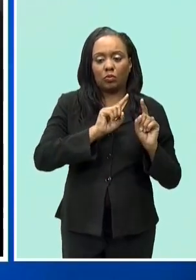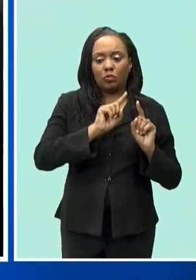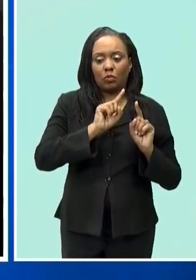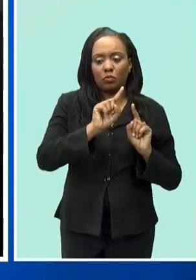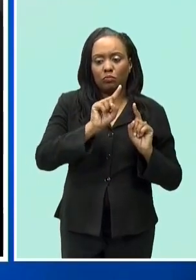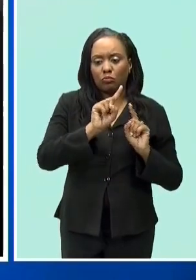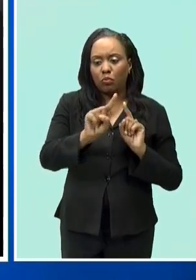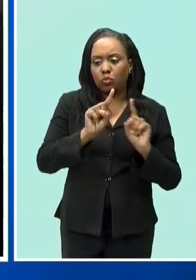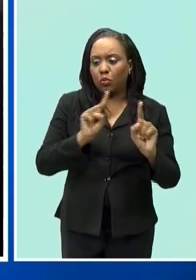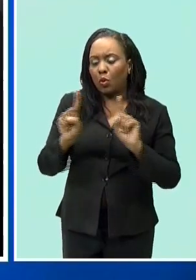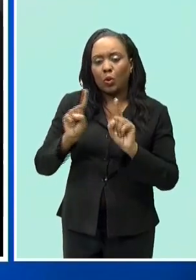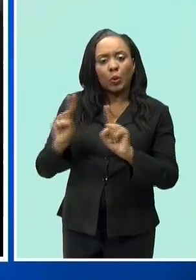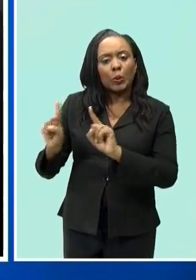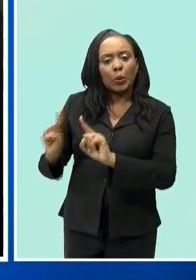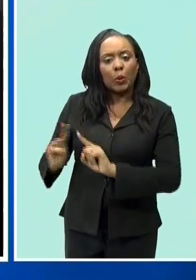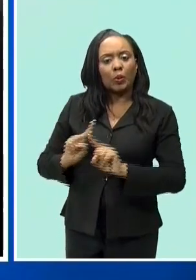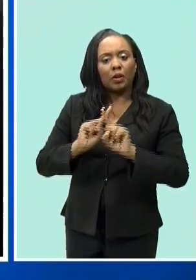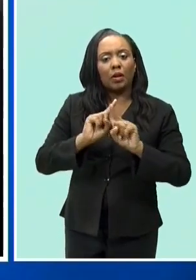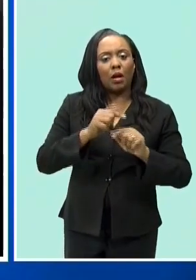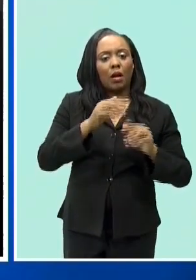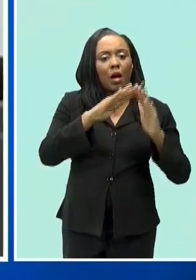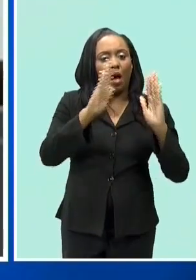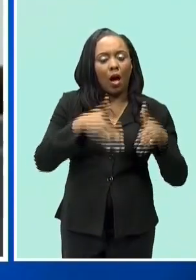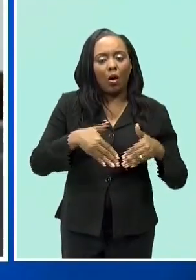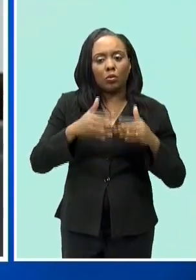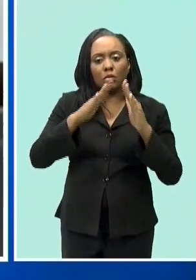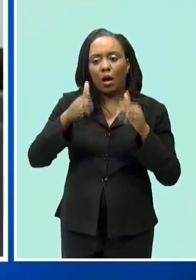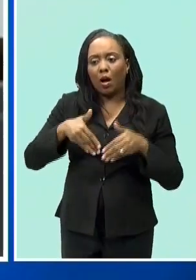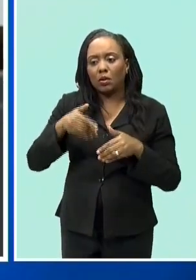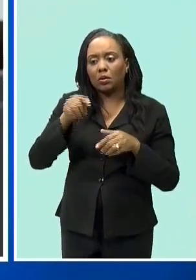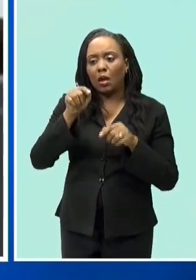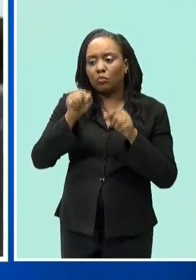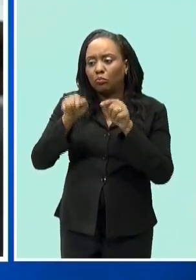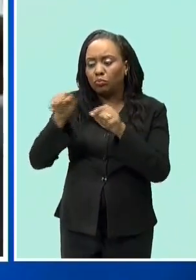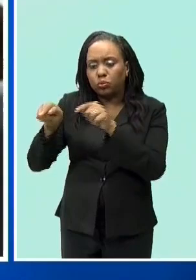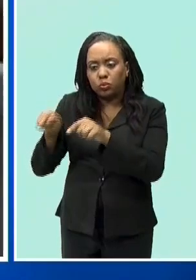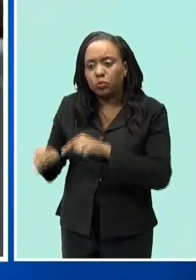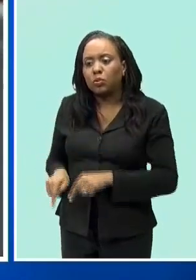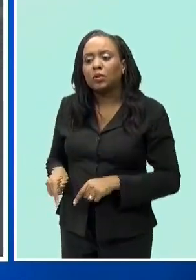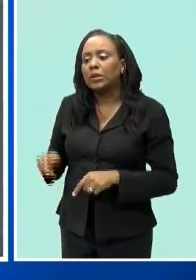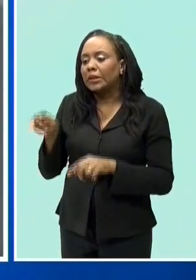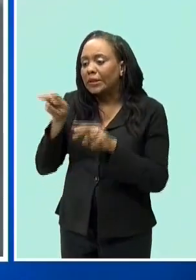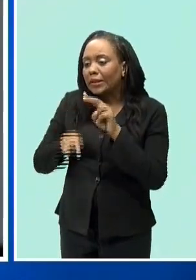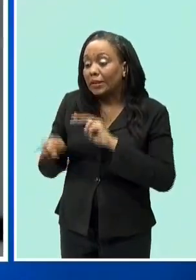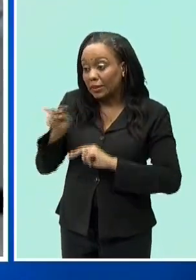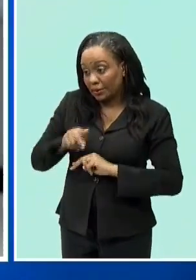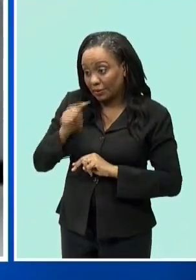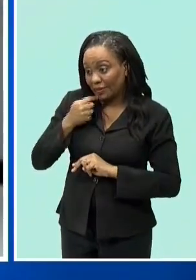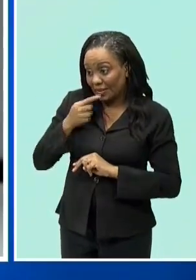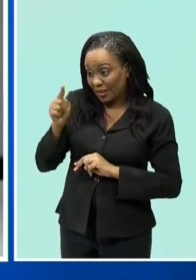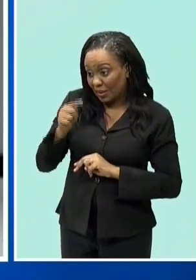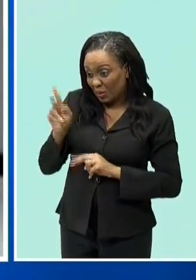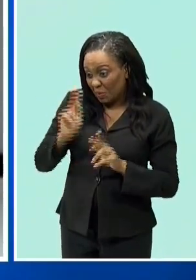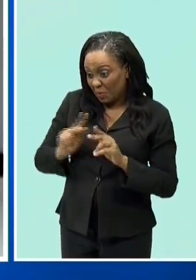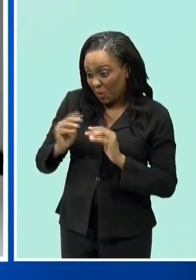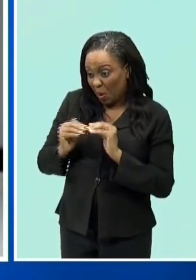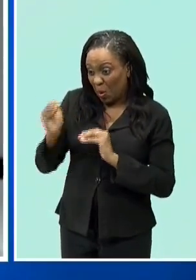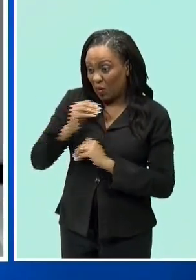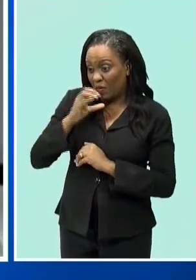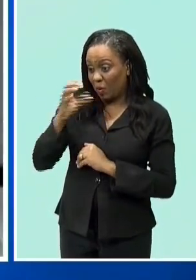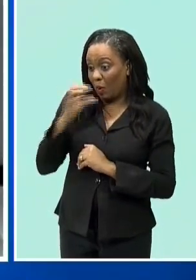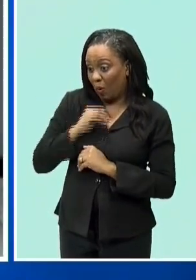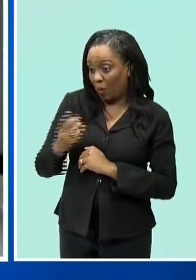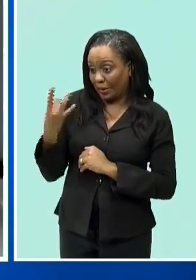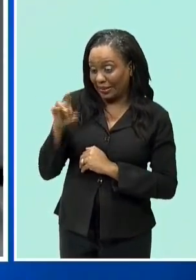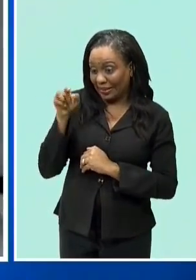have an election at the earliest opportunity. Initially, the chairman of the Guyana Elections Commission had informed the president that the earliest